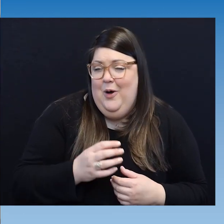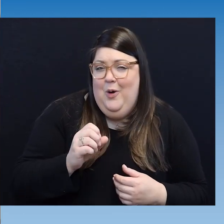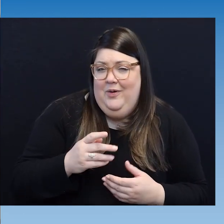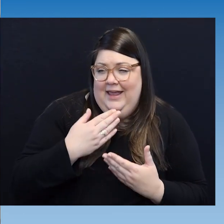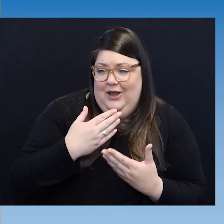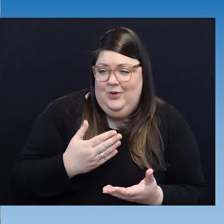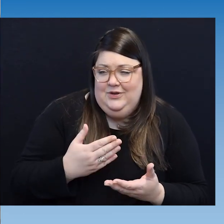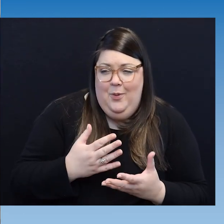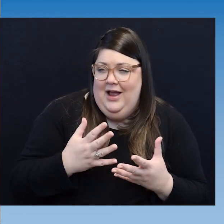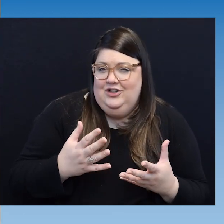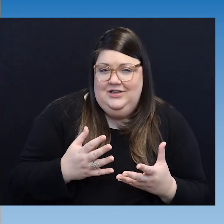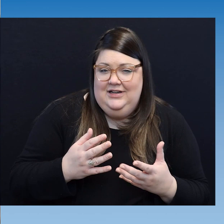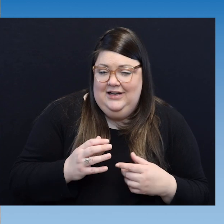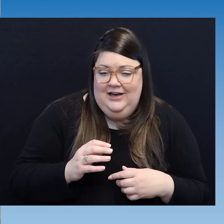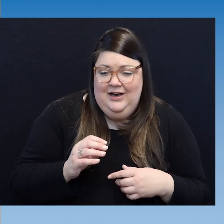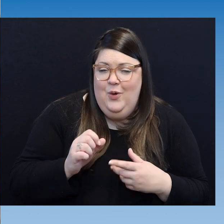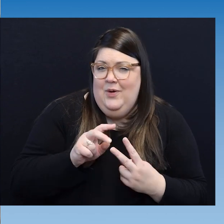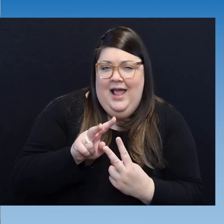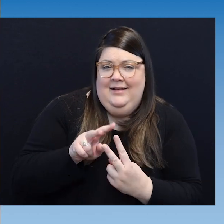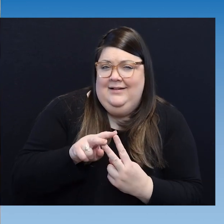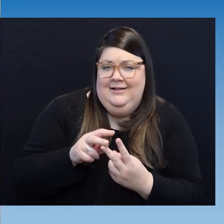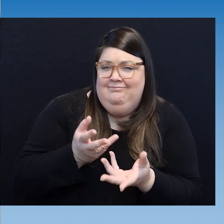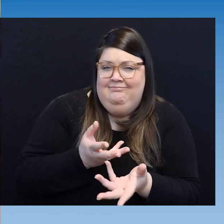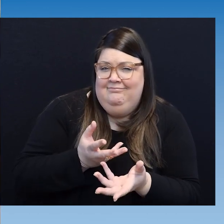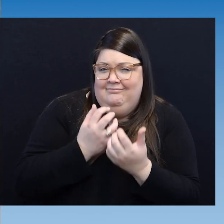Oh, thank you so much. You were like mine, so we were